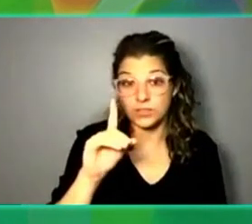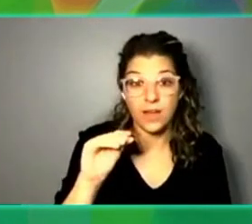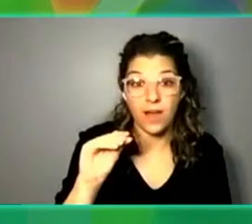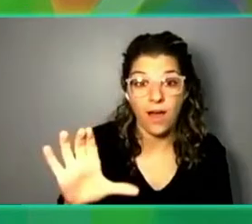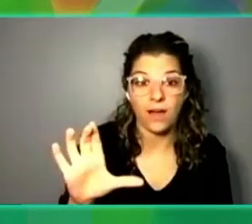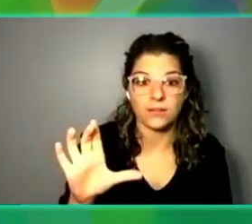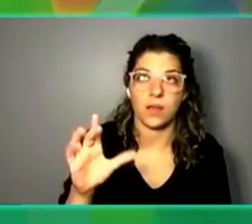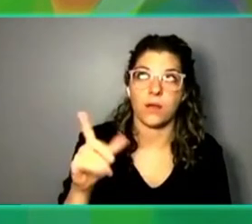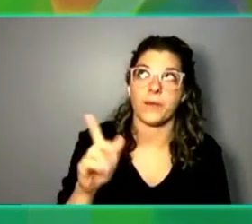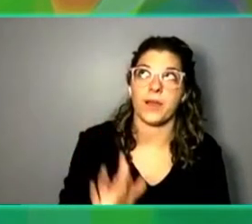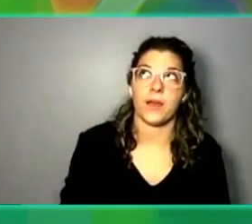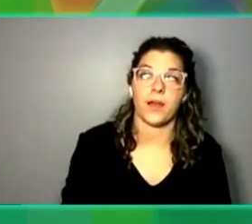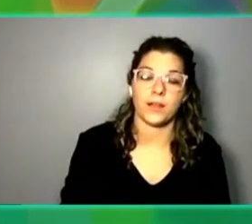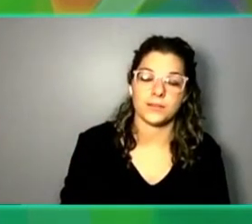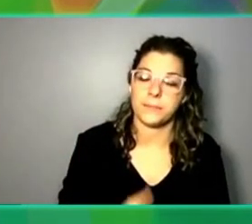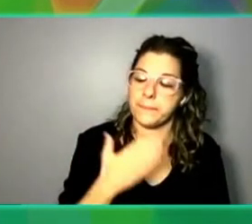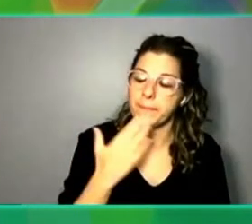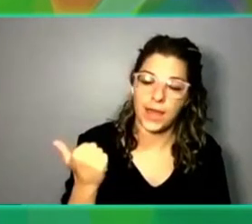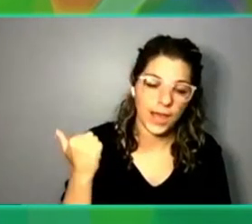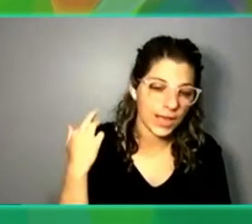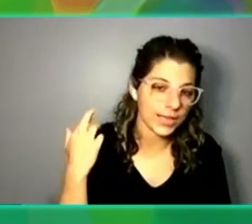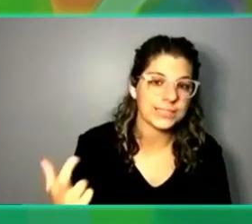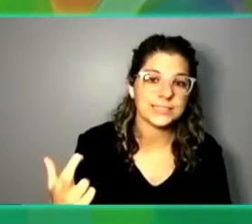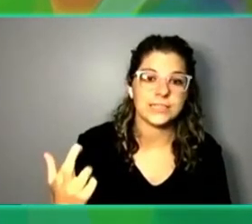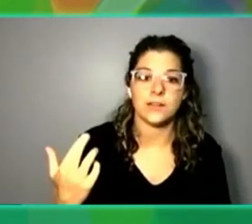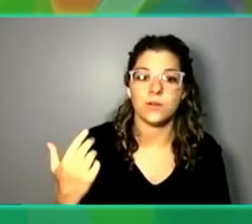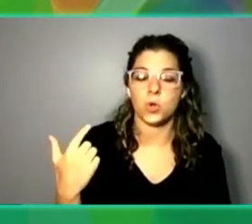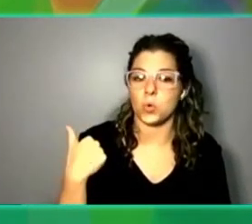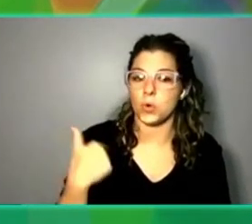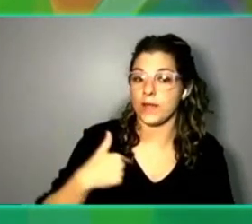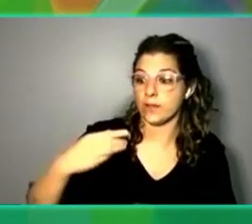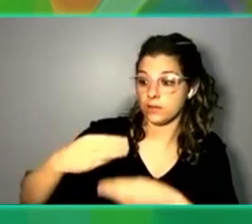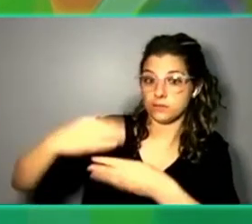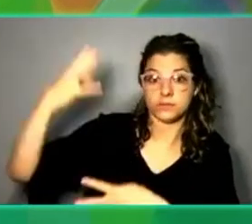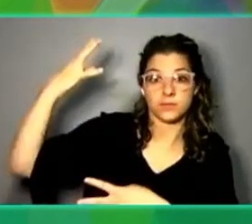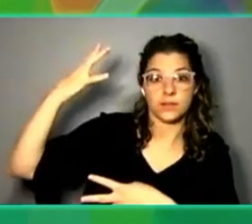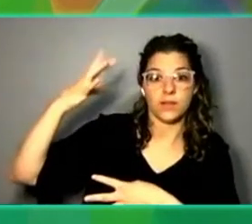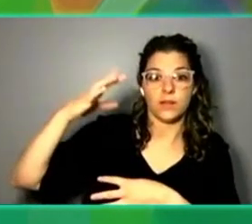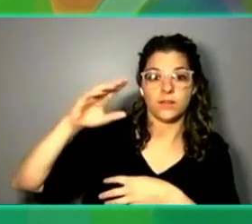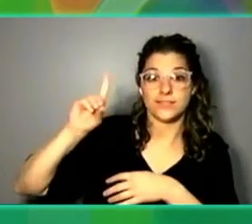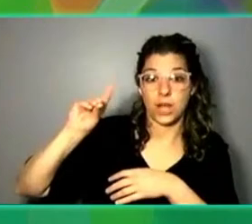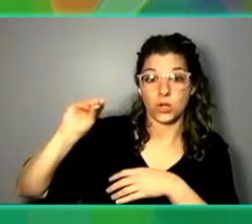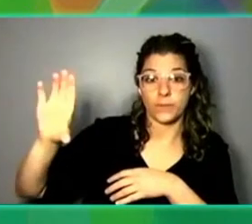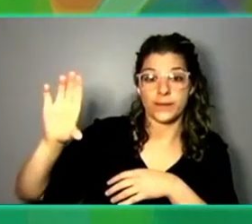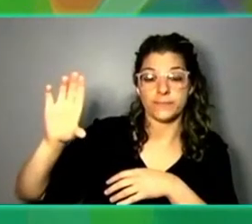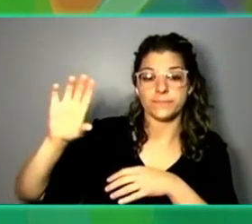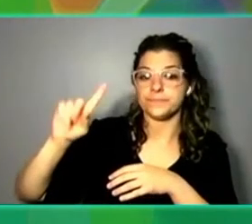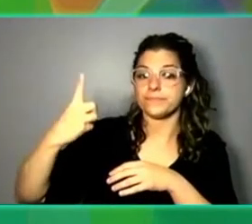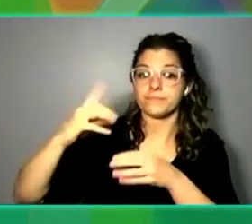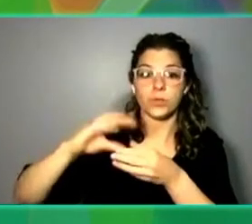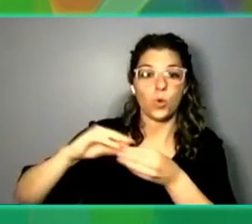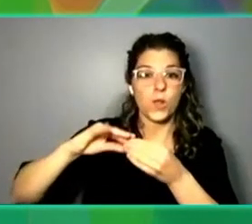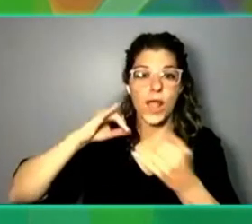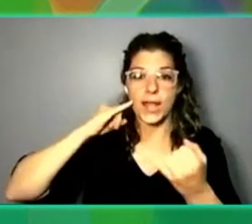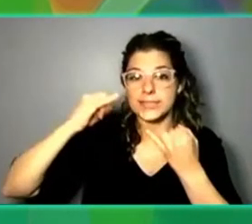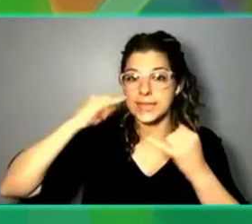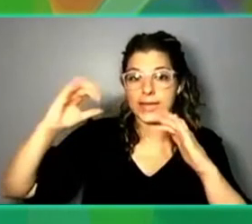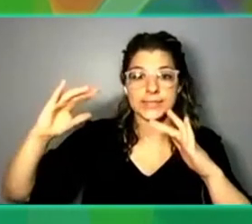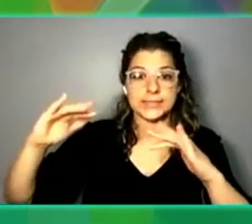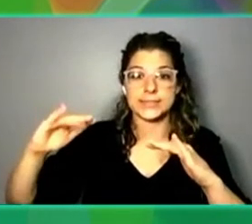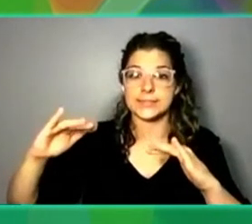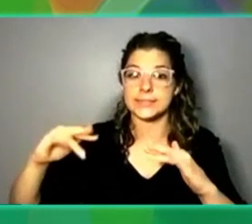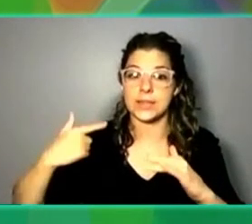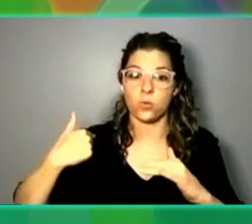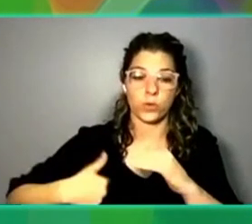my God, the best thing. Cause you can easily, like, we have this big old massive document of just story ideas that we build